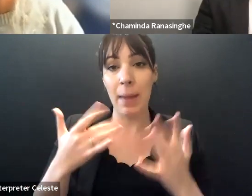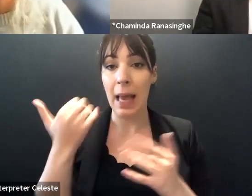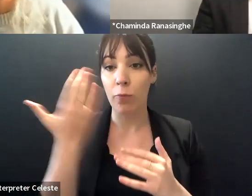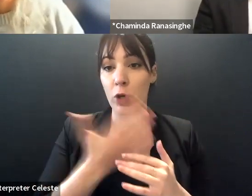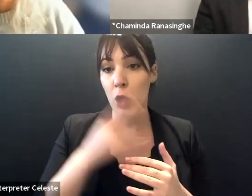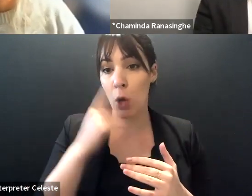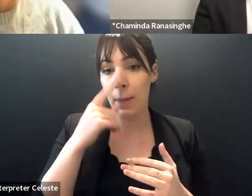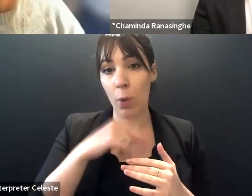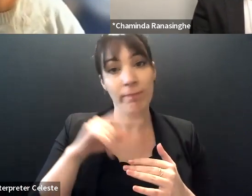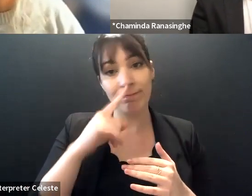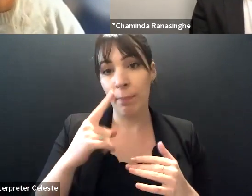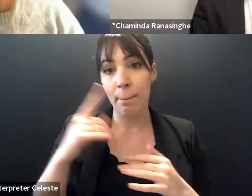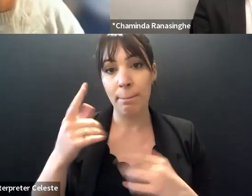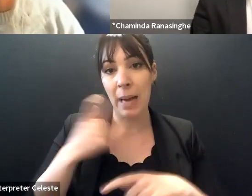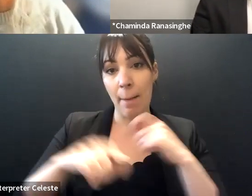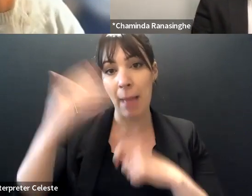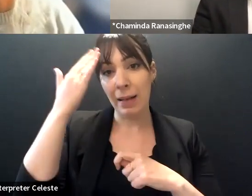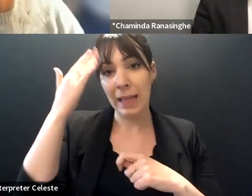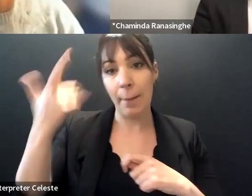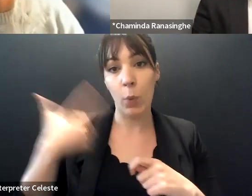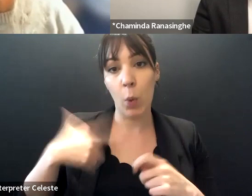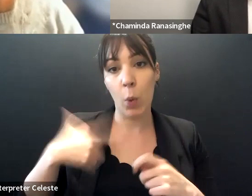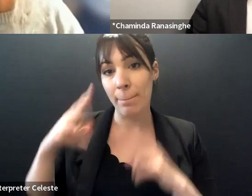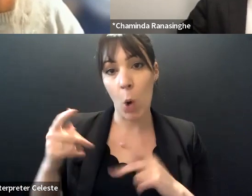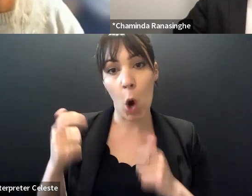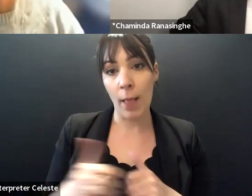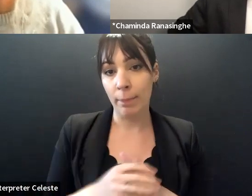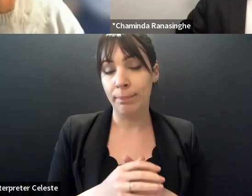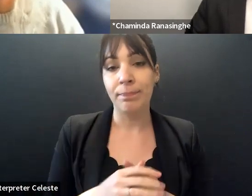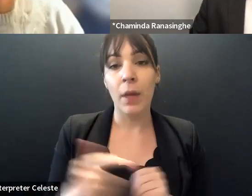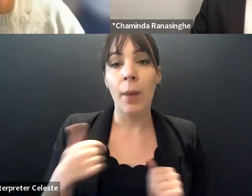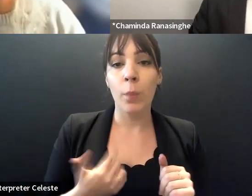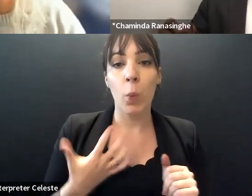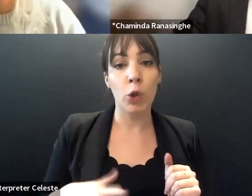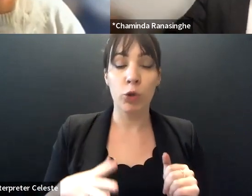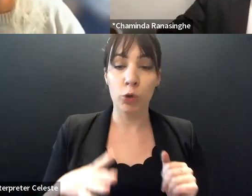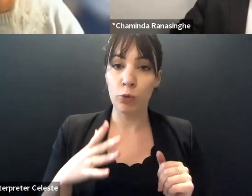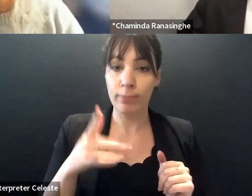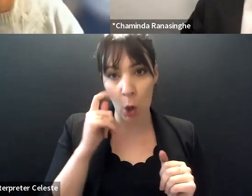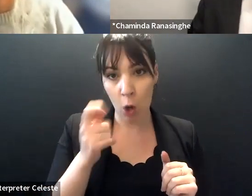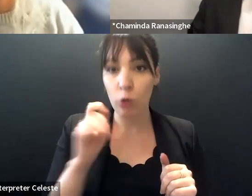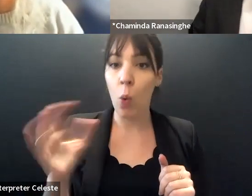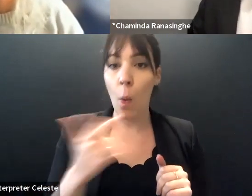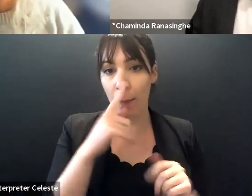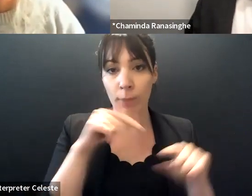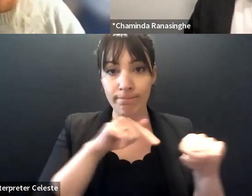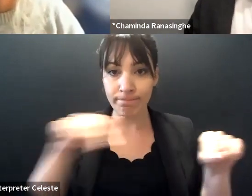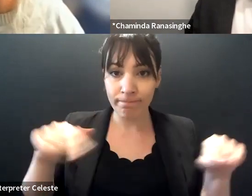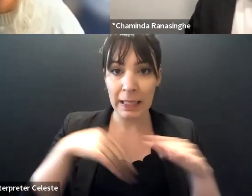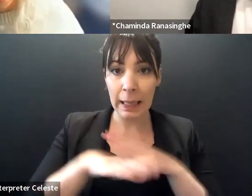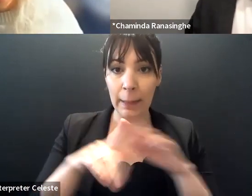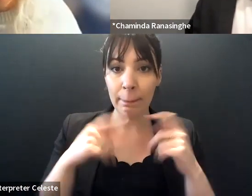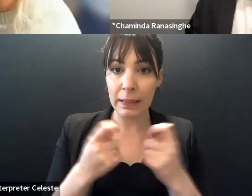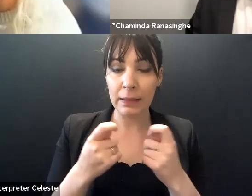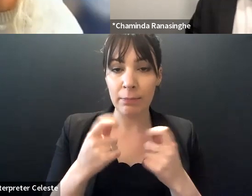status. I also want to acknowledge all the countries participating in this meeting and also acknowledge their elders and ancestors and the